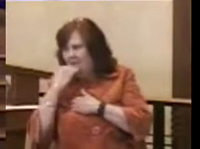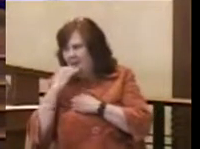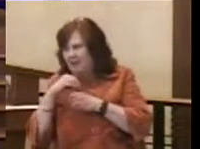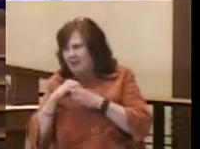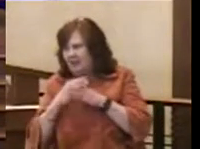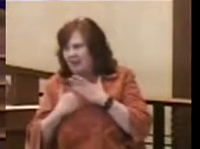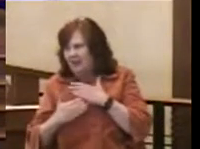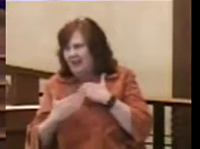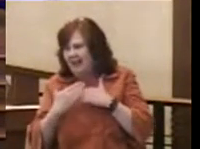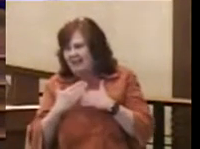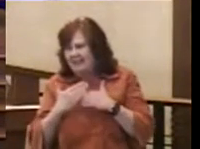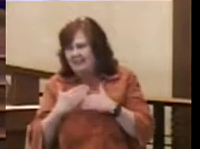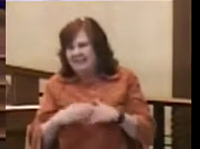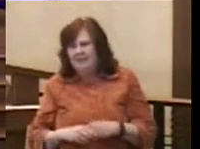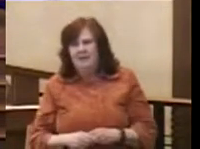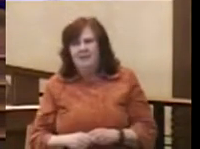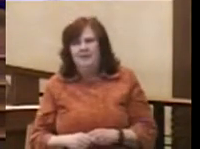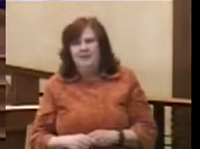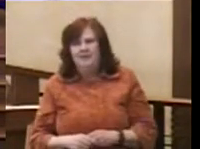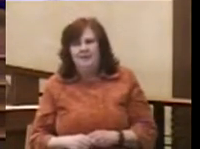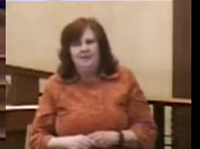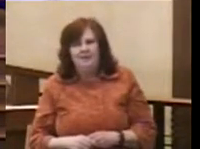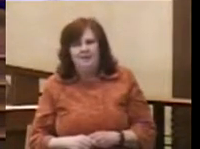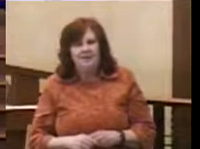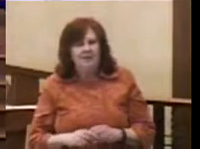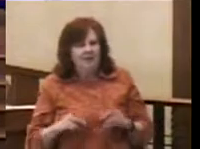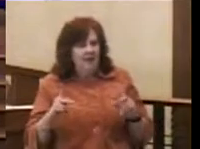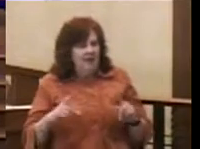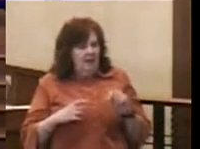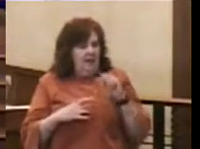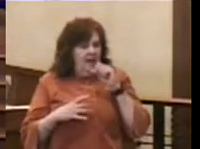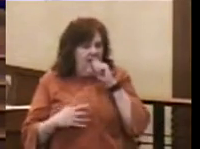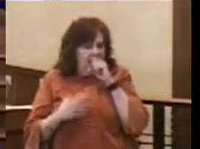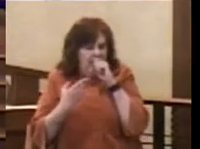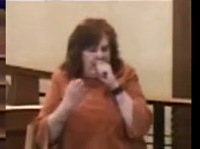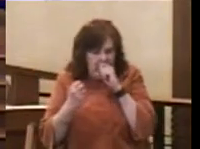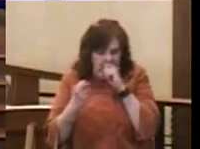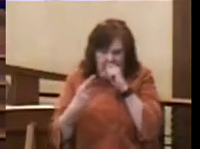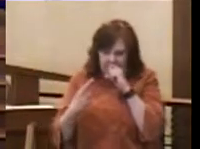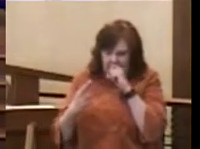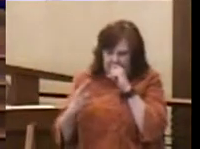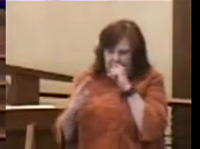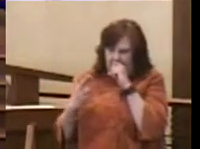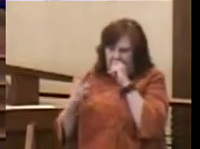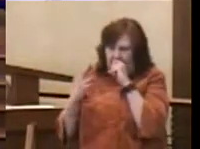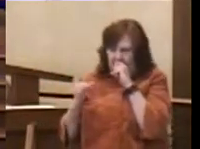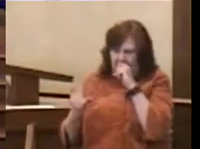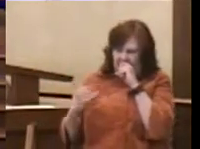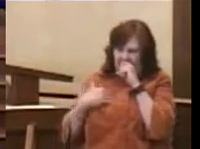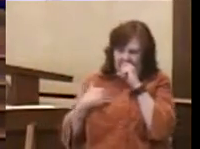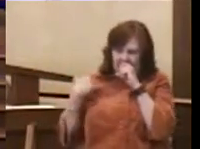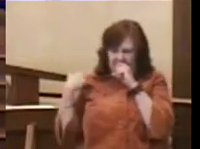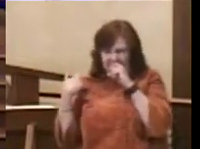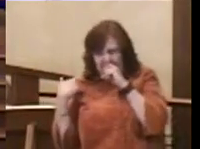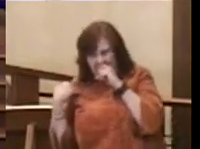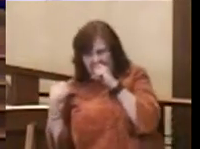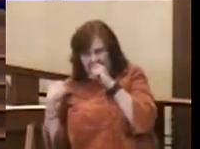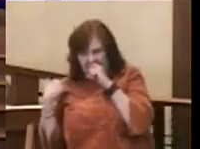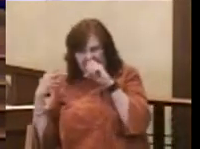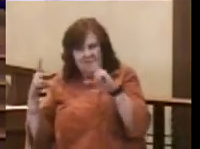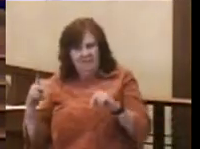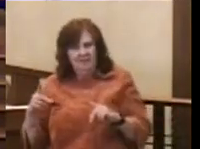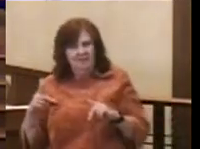hand. A person doesn't like his or her hair. Oh, it's my cross to bear. A person